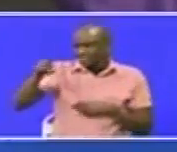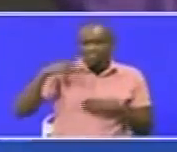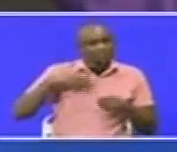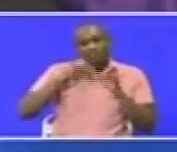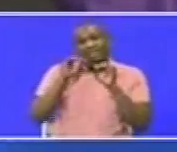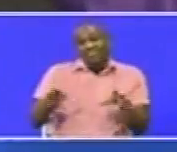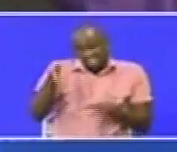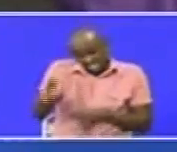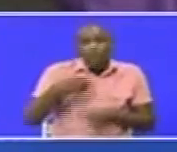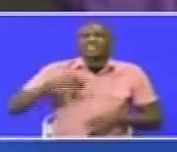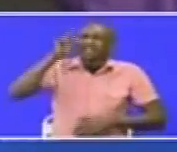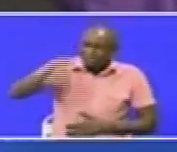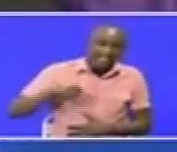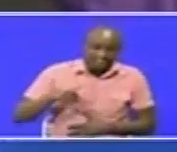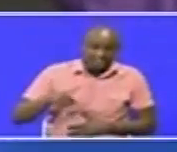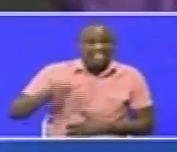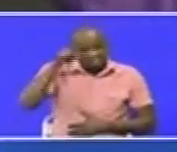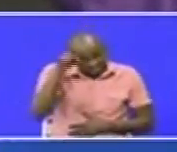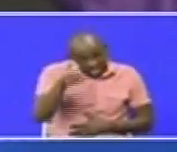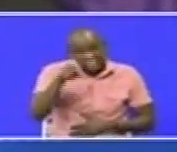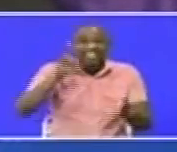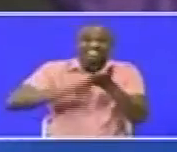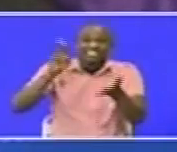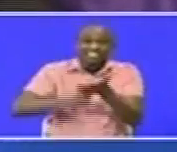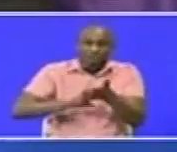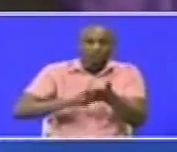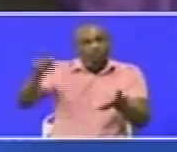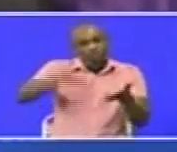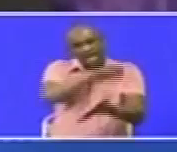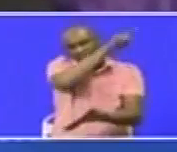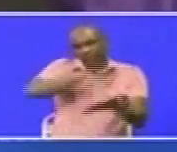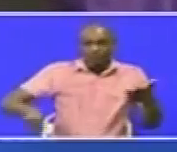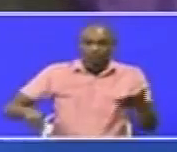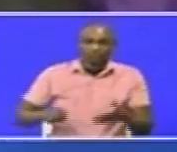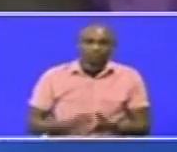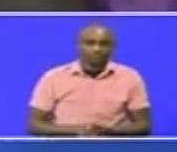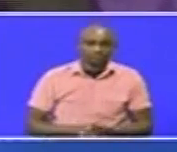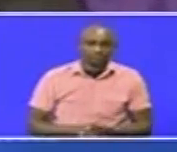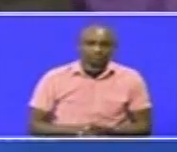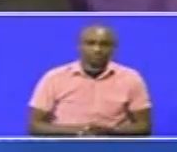And we demand that that registration be withdrawn.